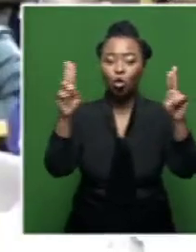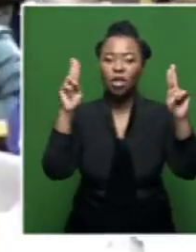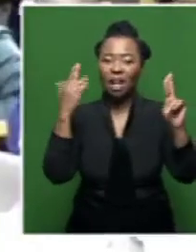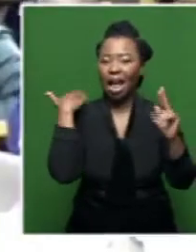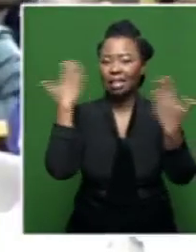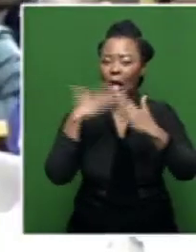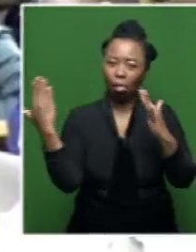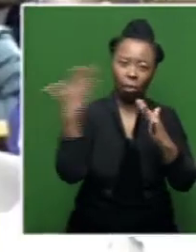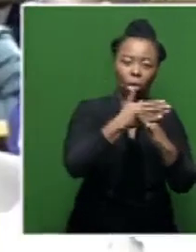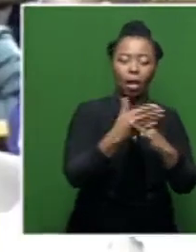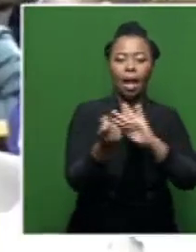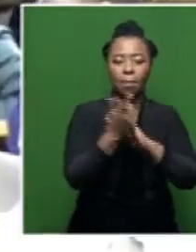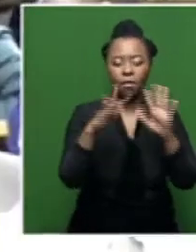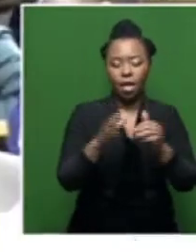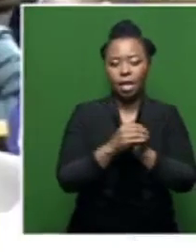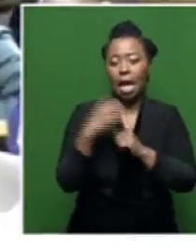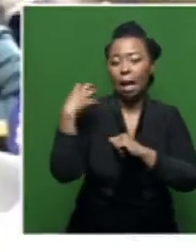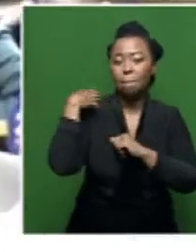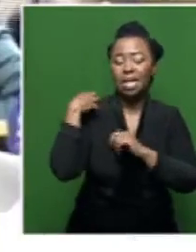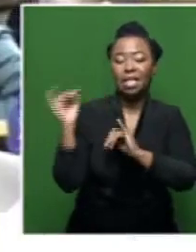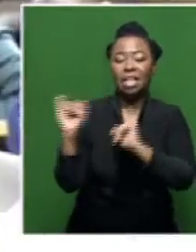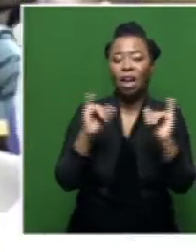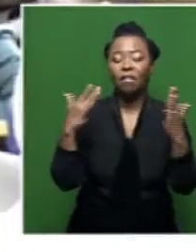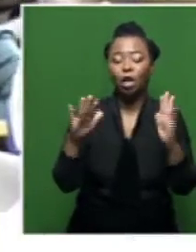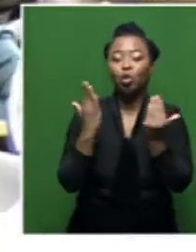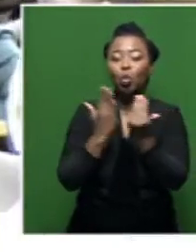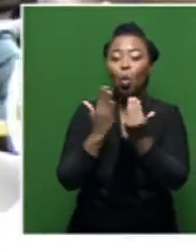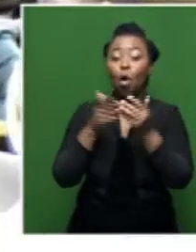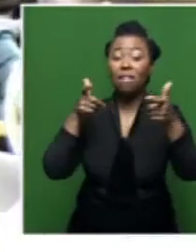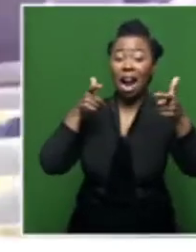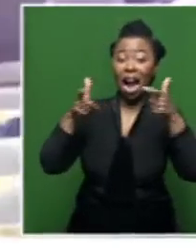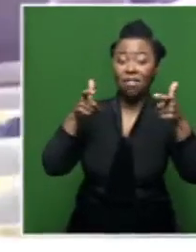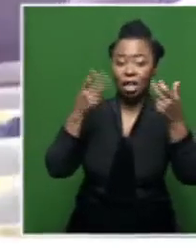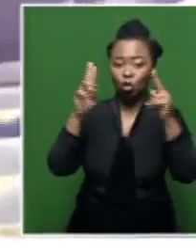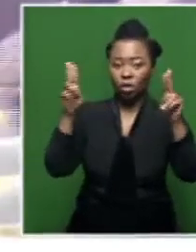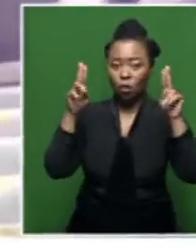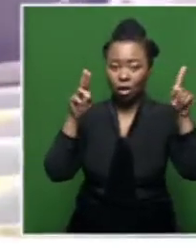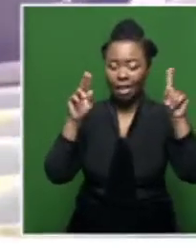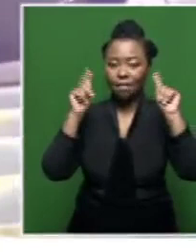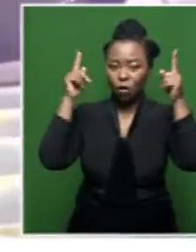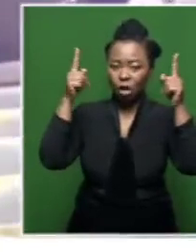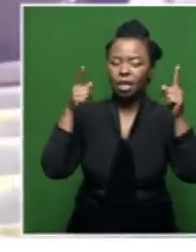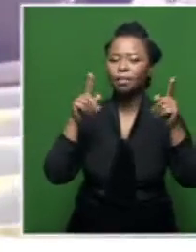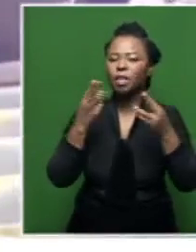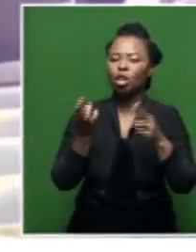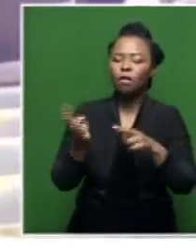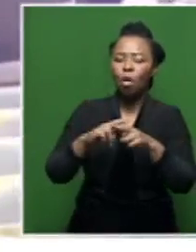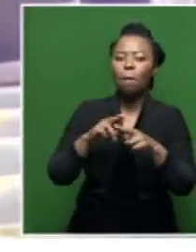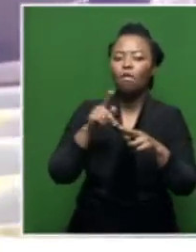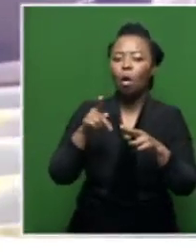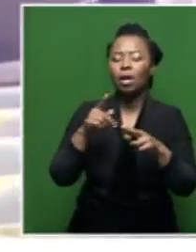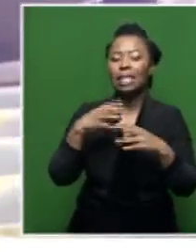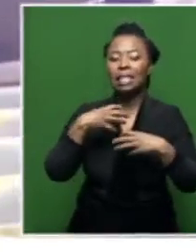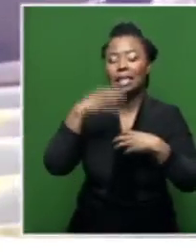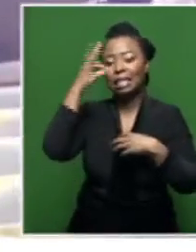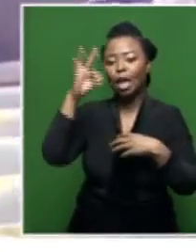last night. The minister was invited by the University School of Governance to talk about reform and governance of state-owned